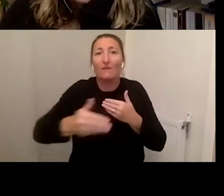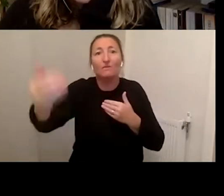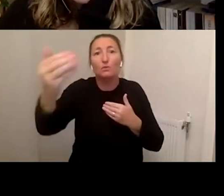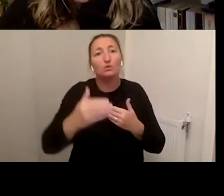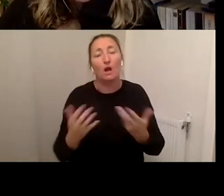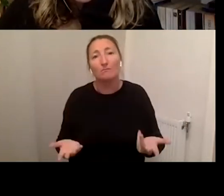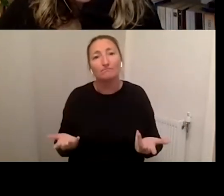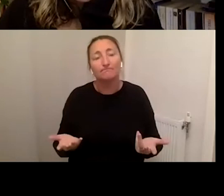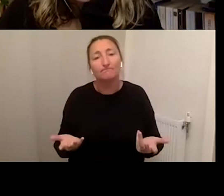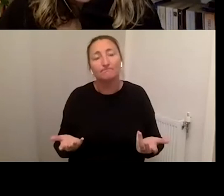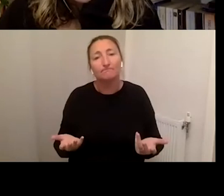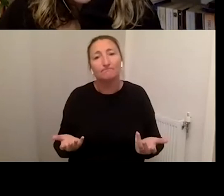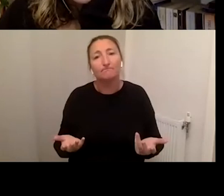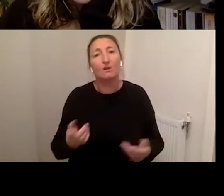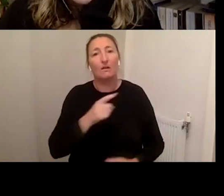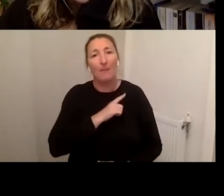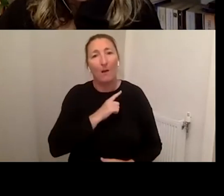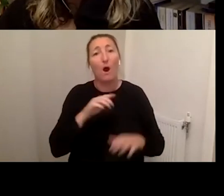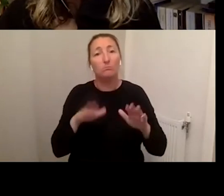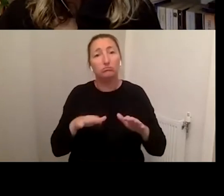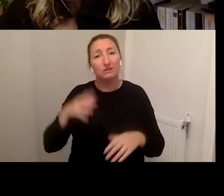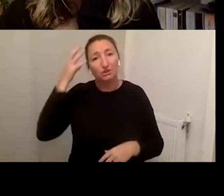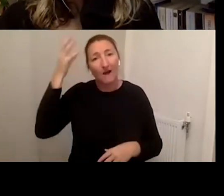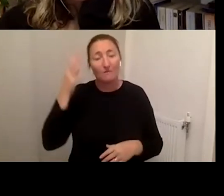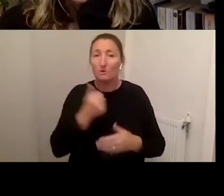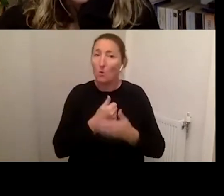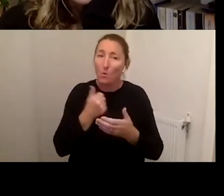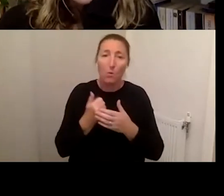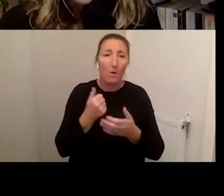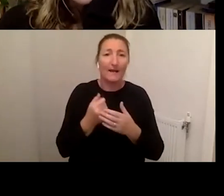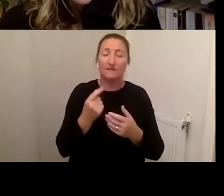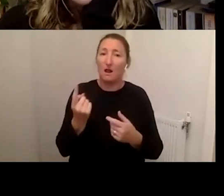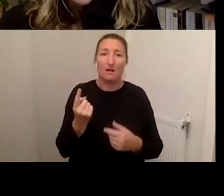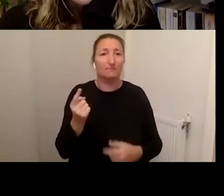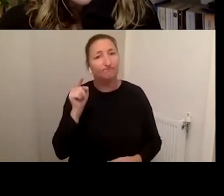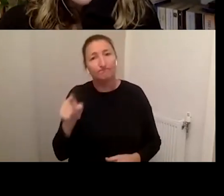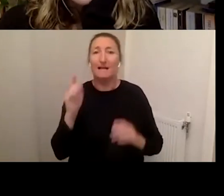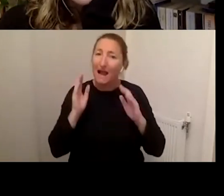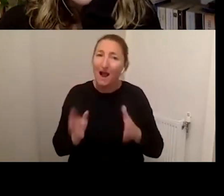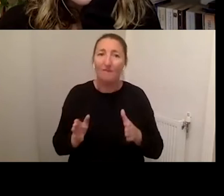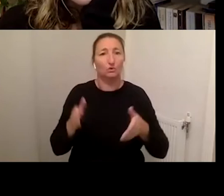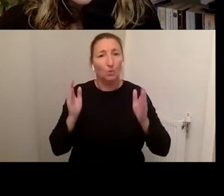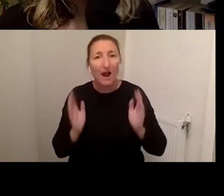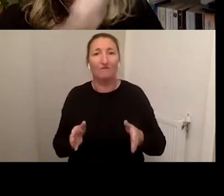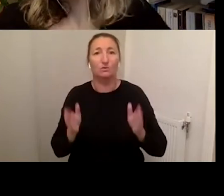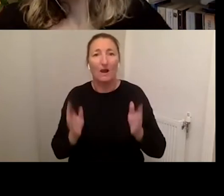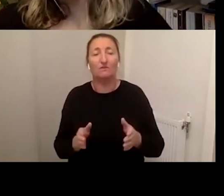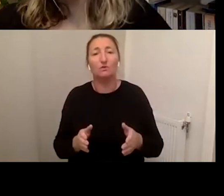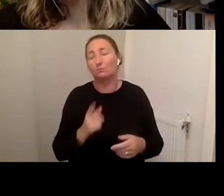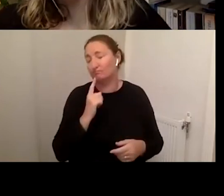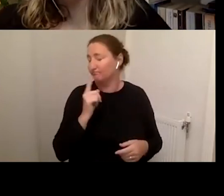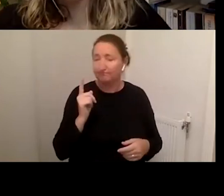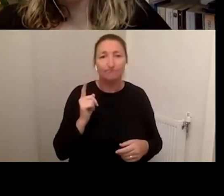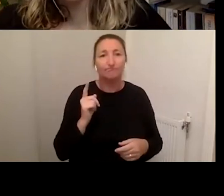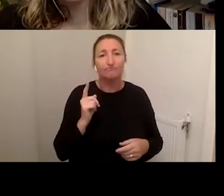why the British government continues to treat nuclear power as if it's an inevitable thing. It's just take it for granted. The question is how